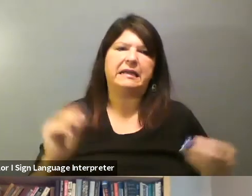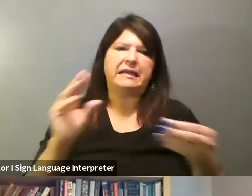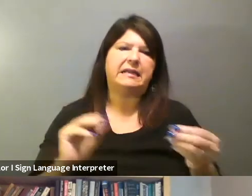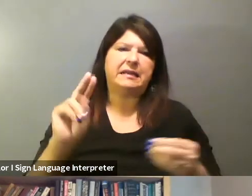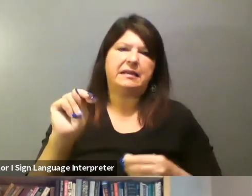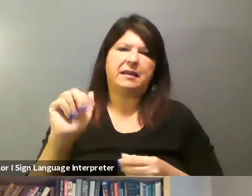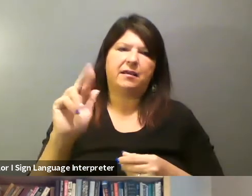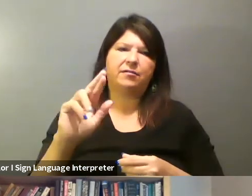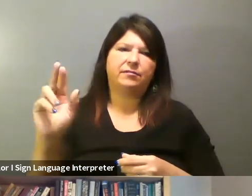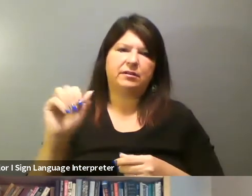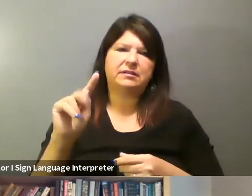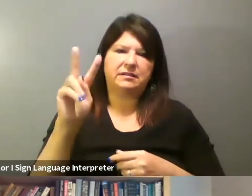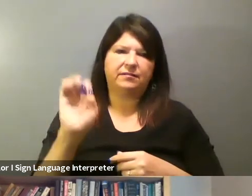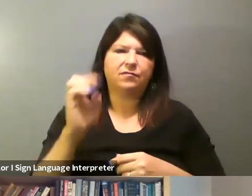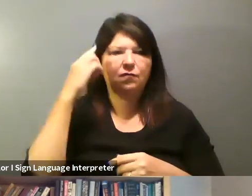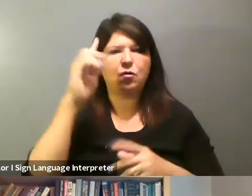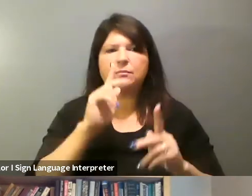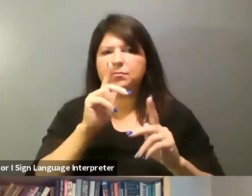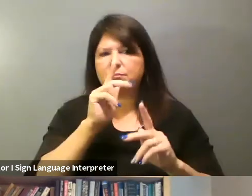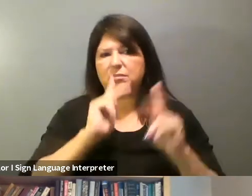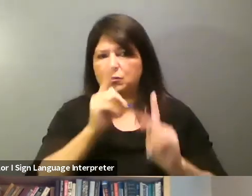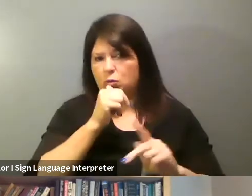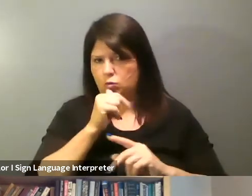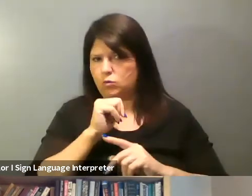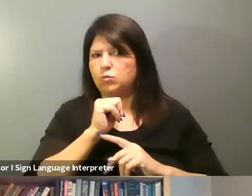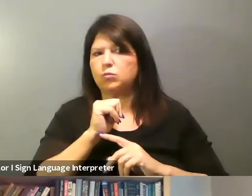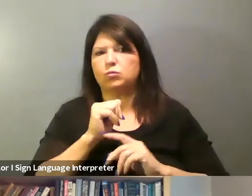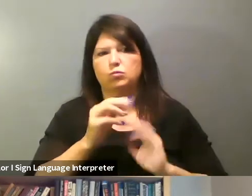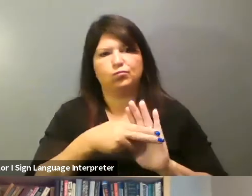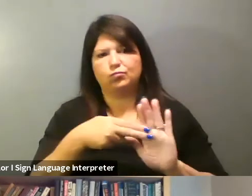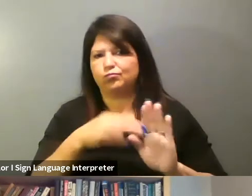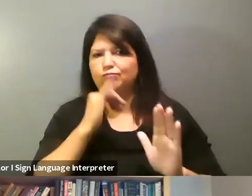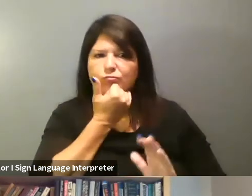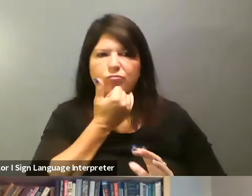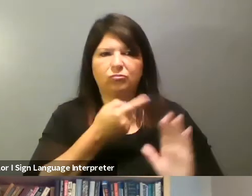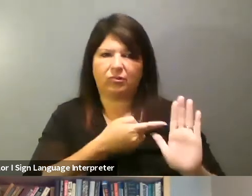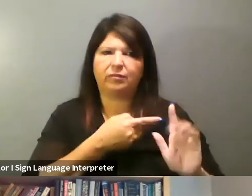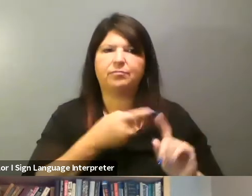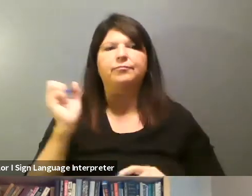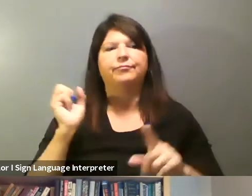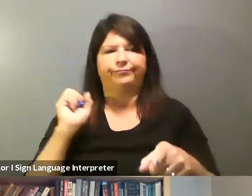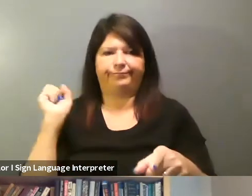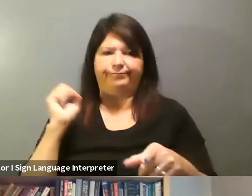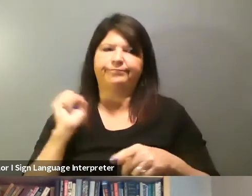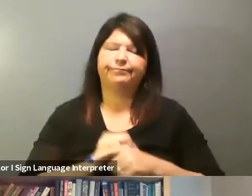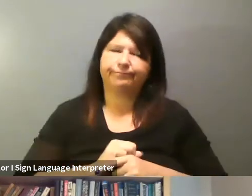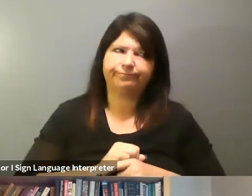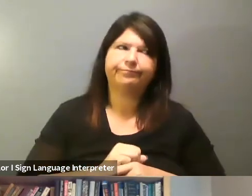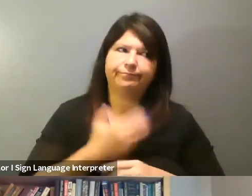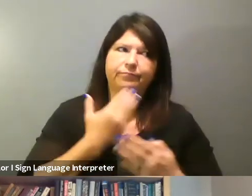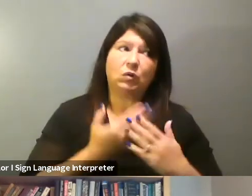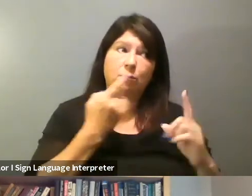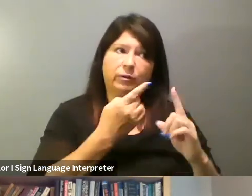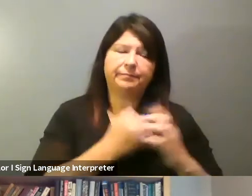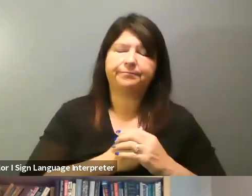misrepresented largely. Okay, that makes sense. That's good. Very, very, very good point. And that leads me to the same question I kind of asked